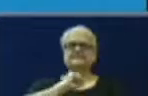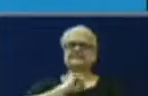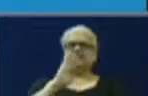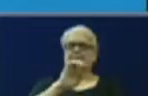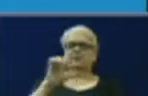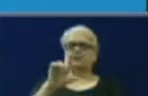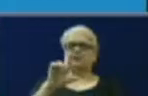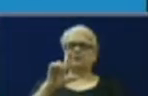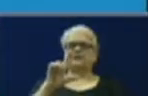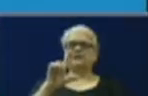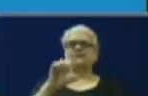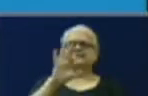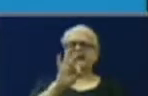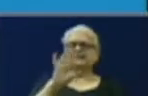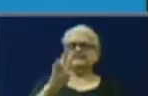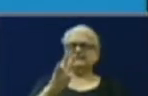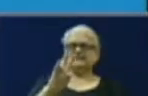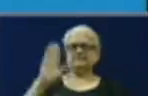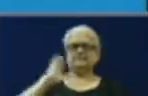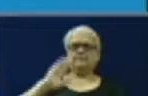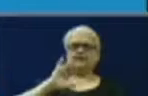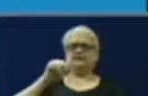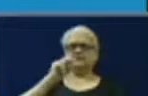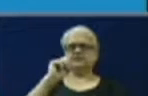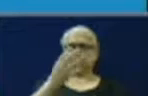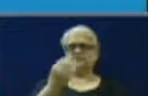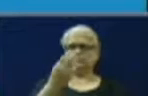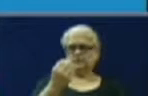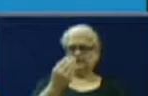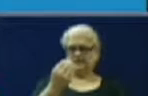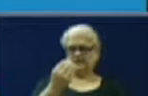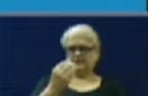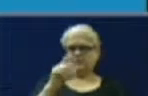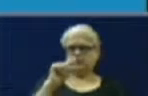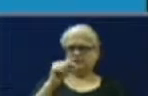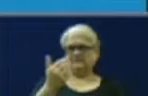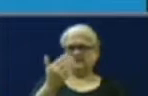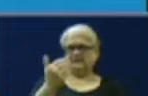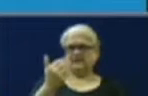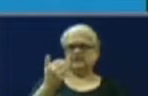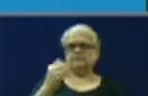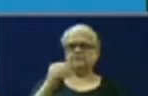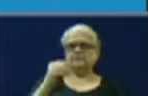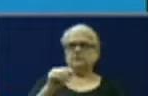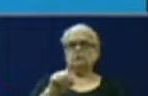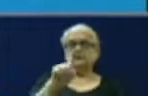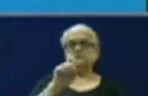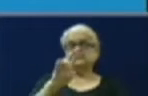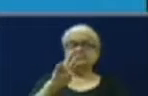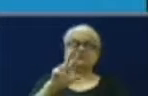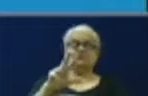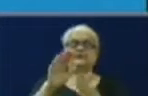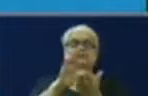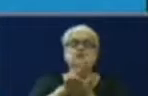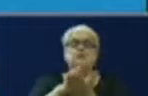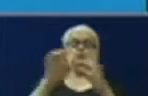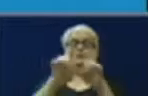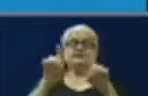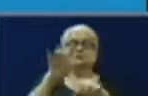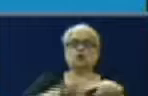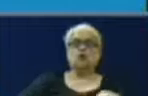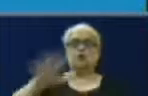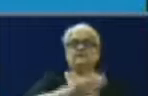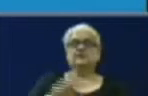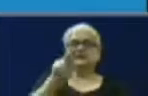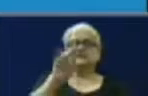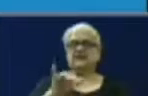you know back, and it's of January 14th, 2015, all 173 Kentucky school districts adopted the